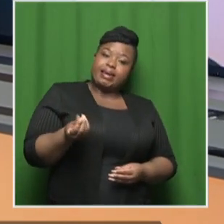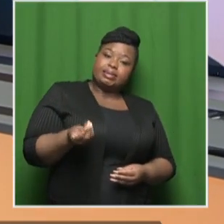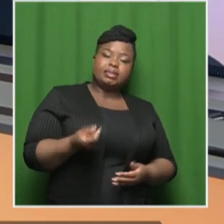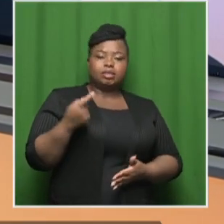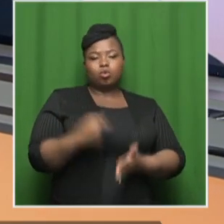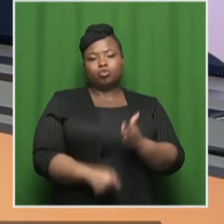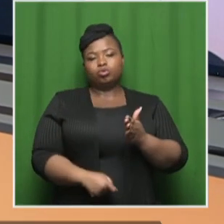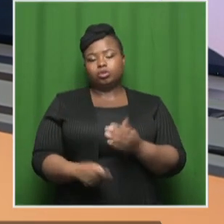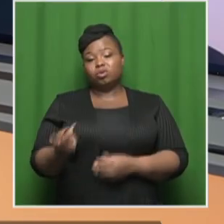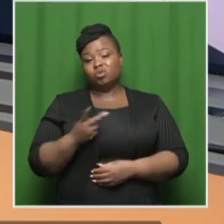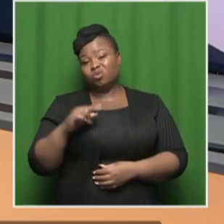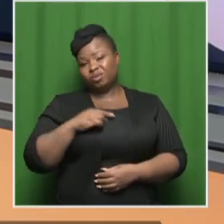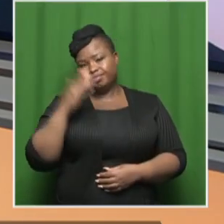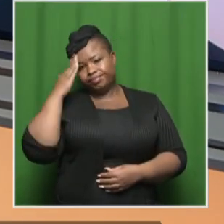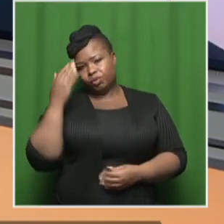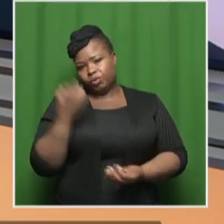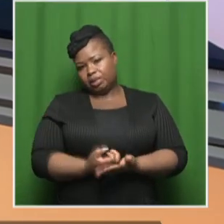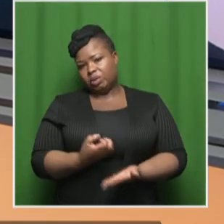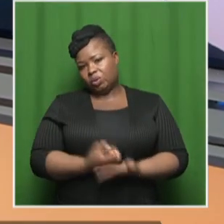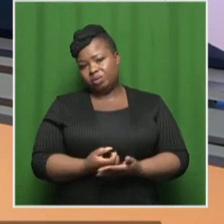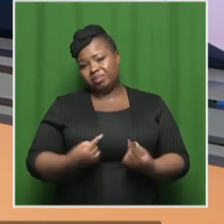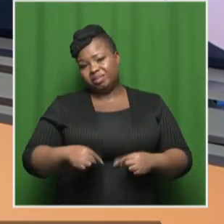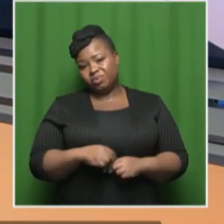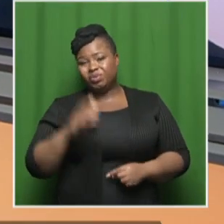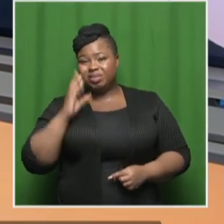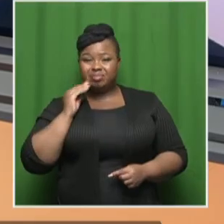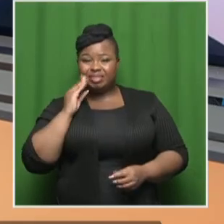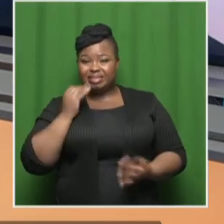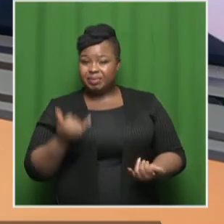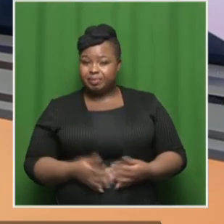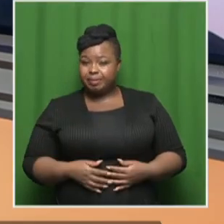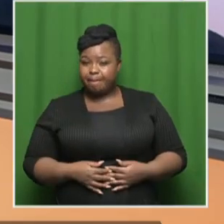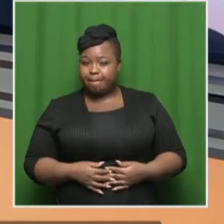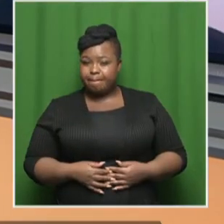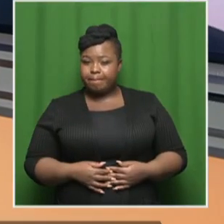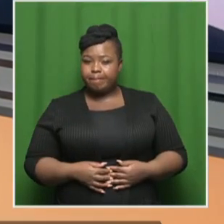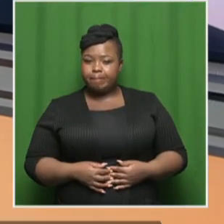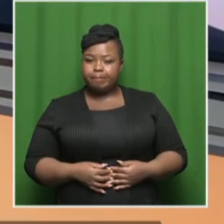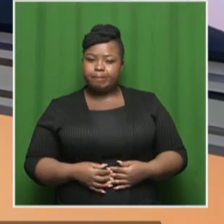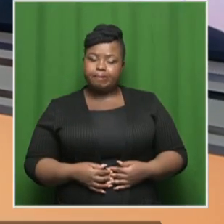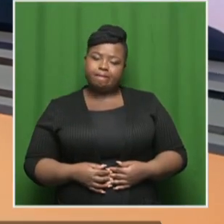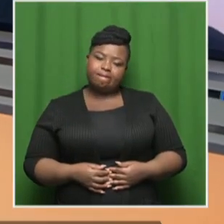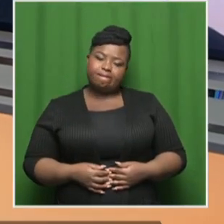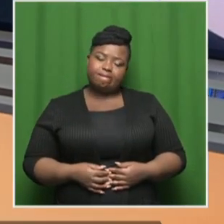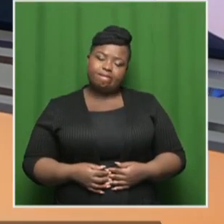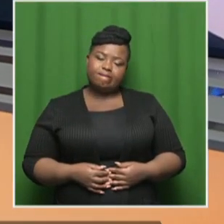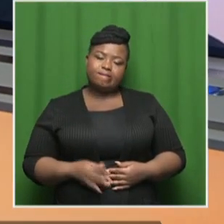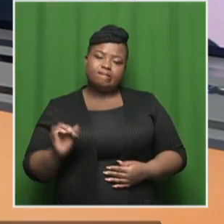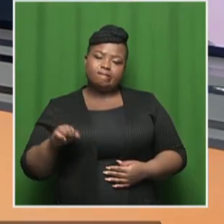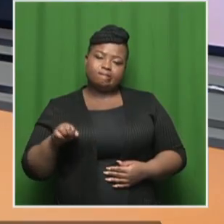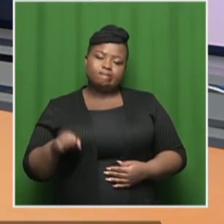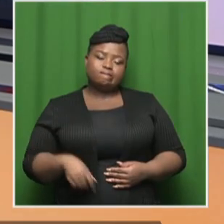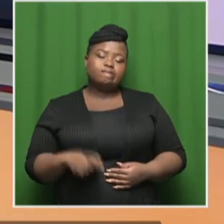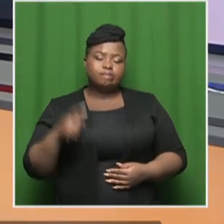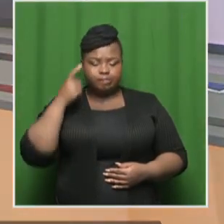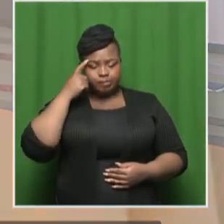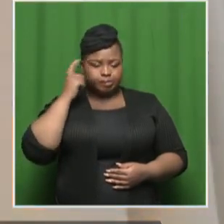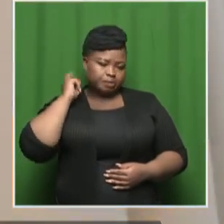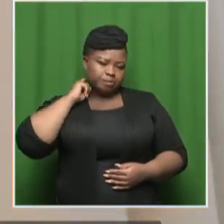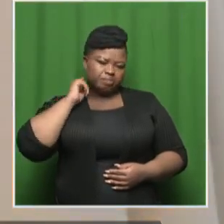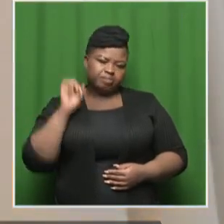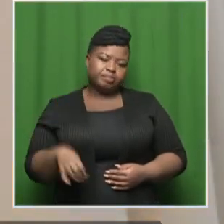given the tough economic climate that we're currently in? Yes, we need to take that into